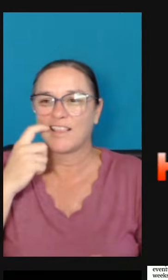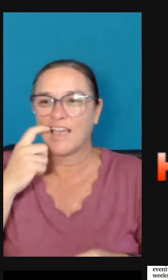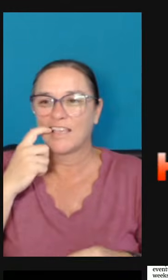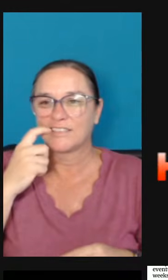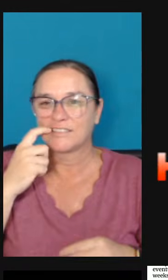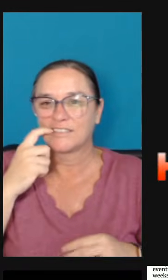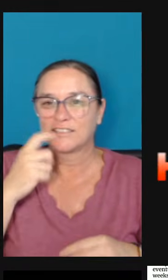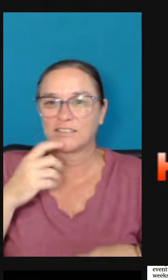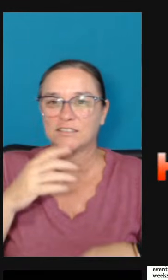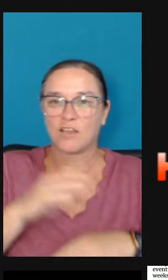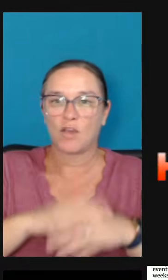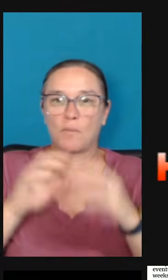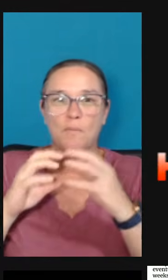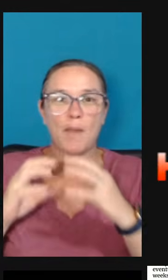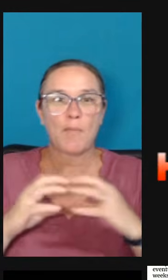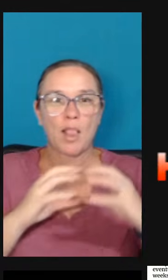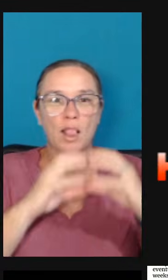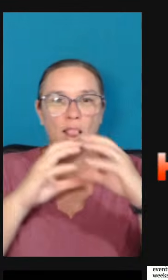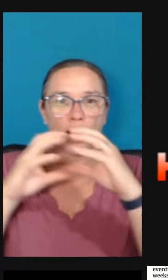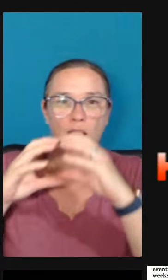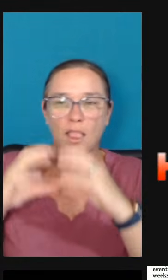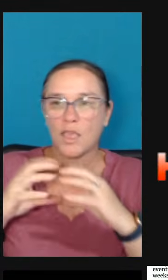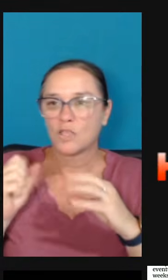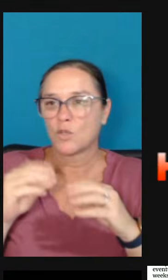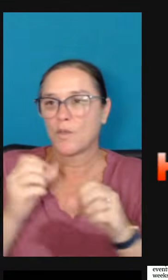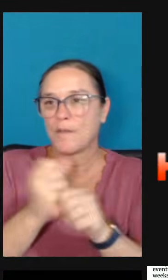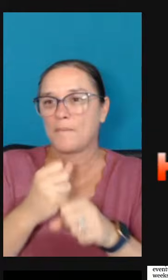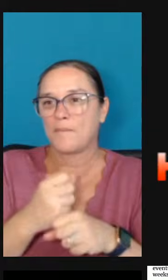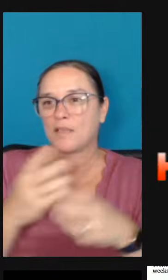the bubbles. So it produces lots of little